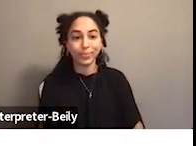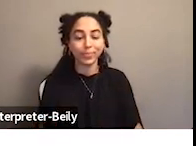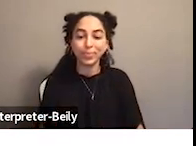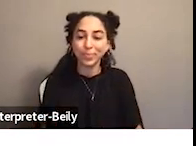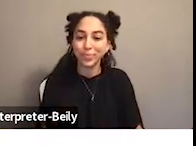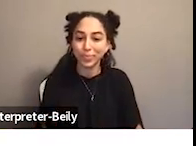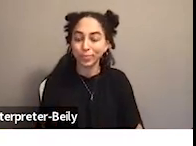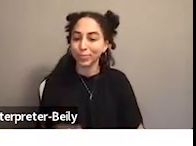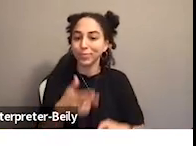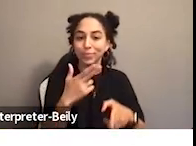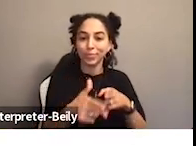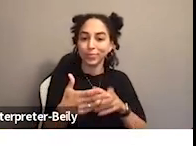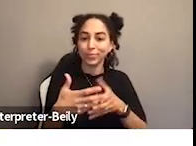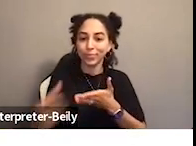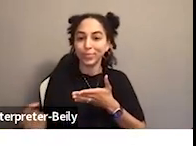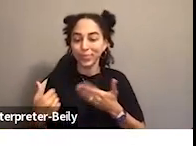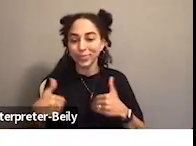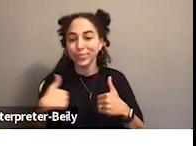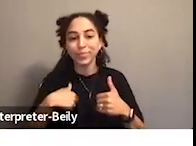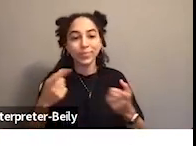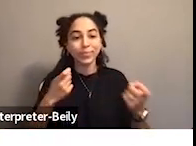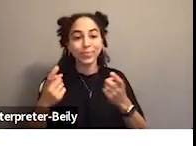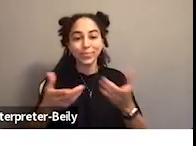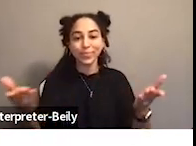I went through that pretty quick. Any questions that anyone has?